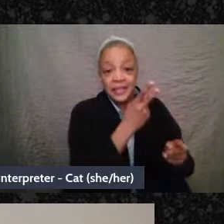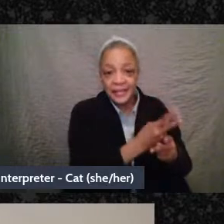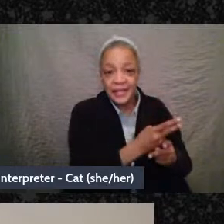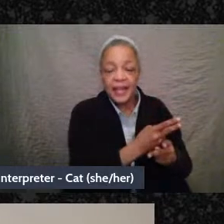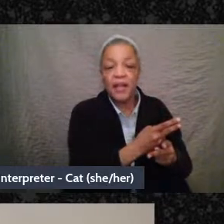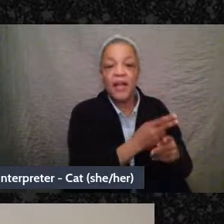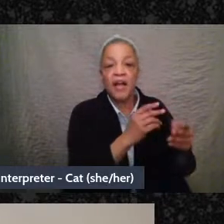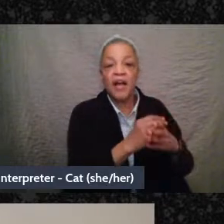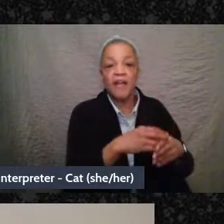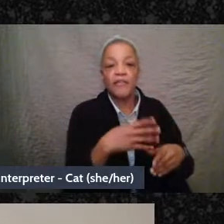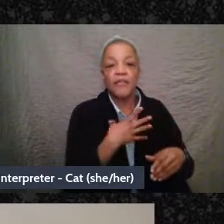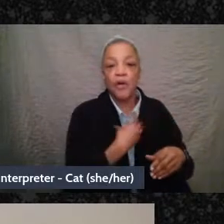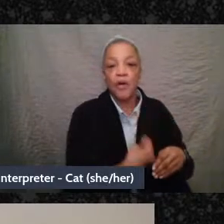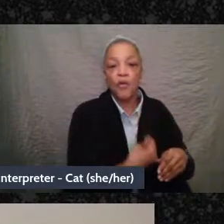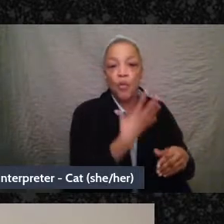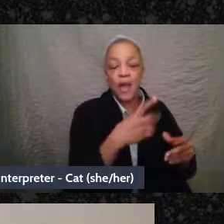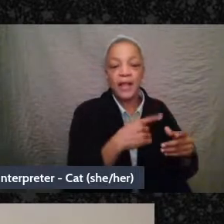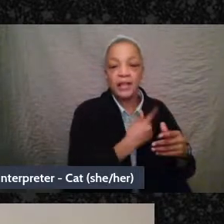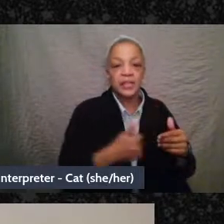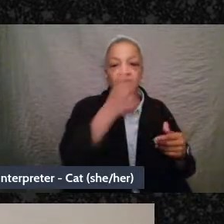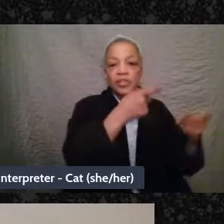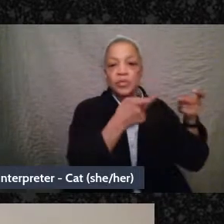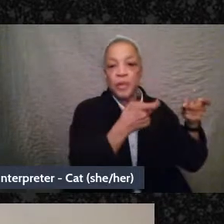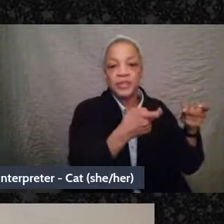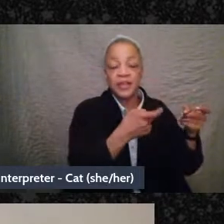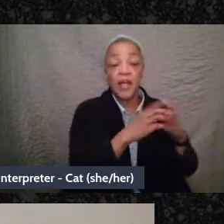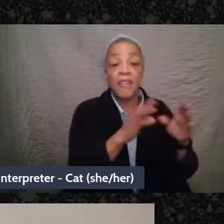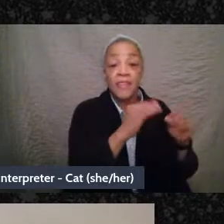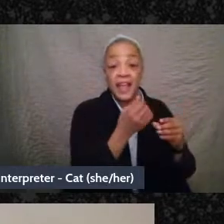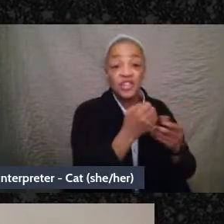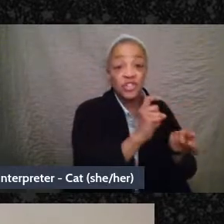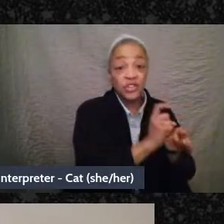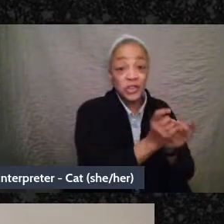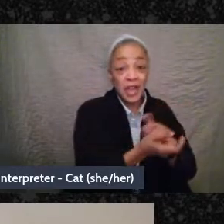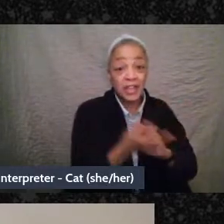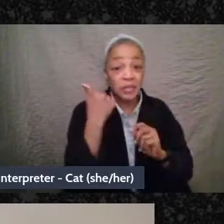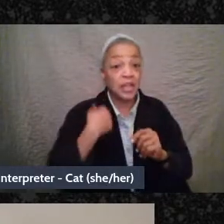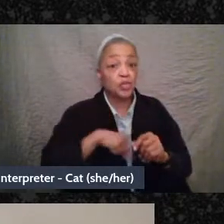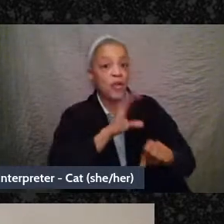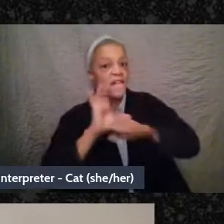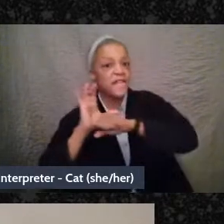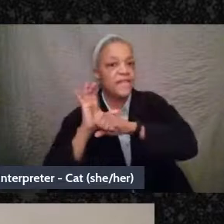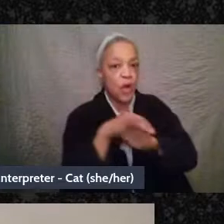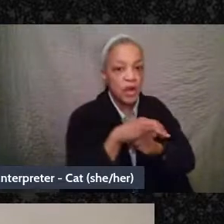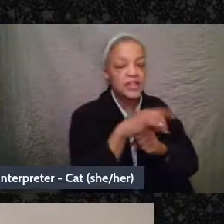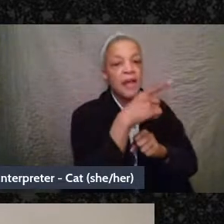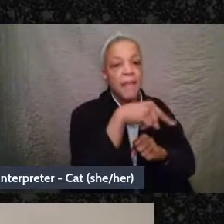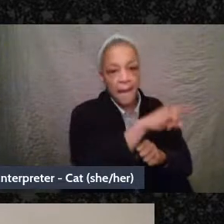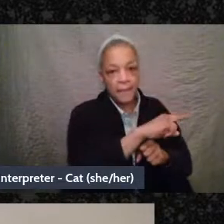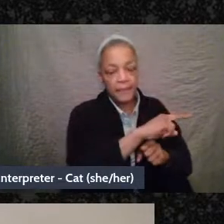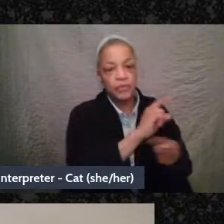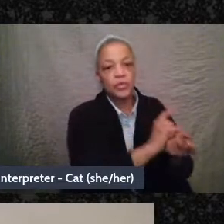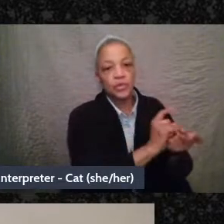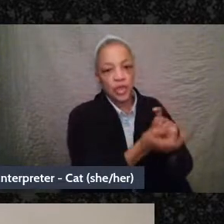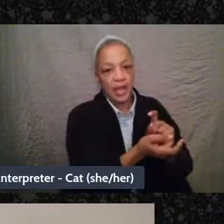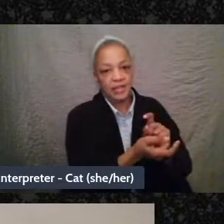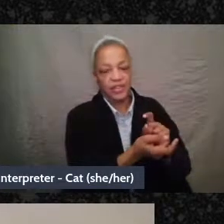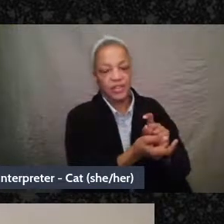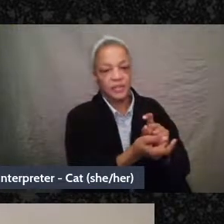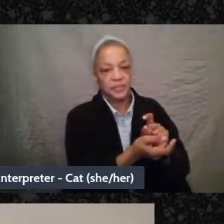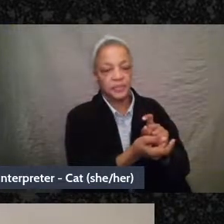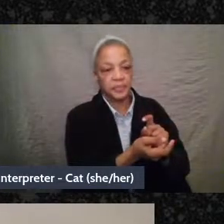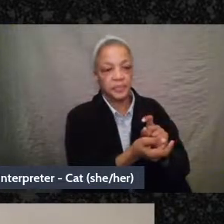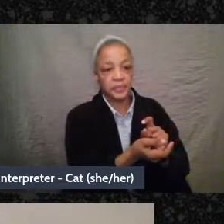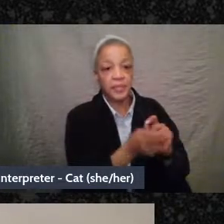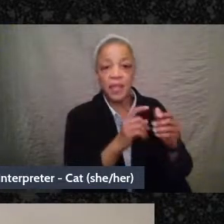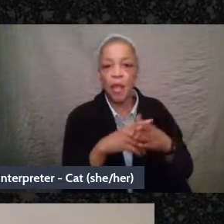they only move because we force them to move. And we've just seen this so much in all of our local fights in Seattle about jails